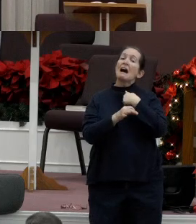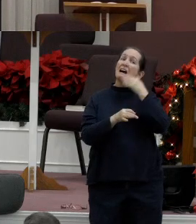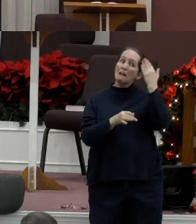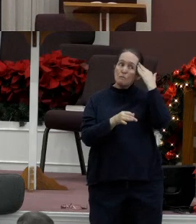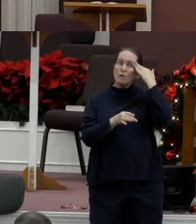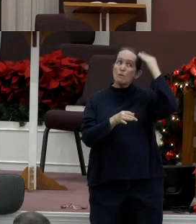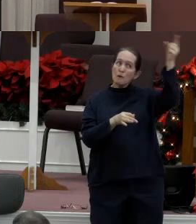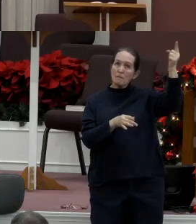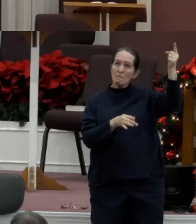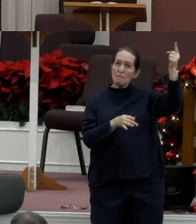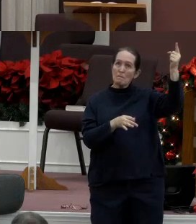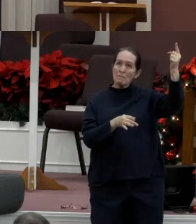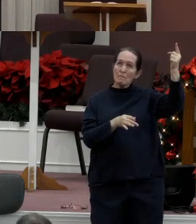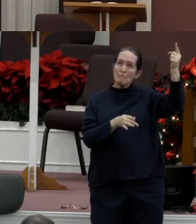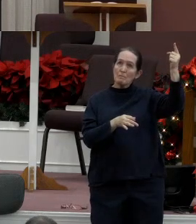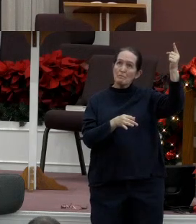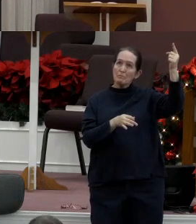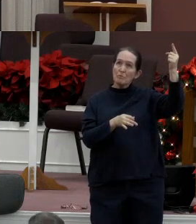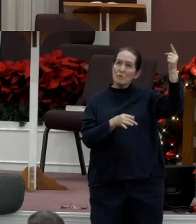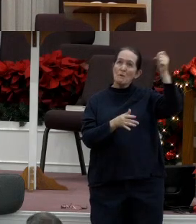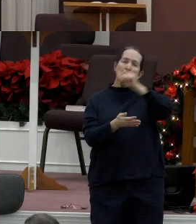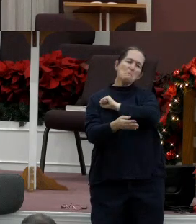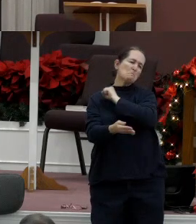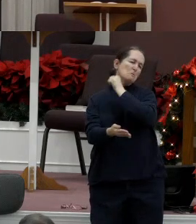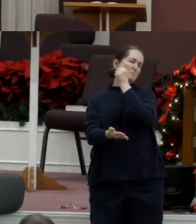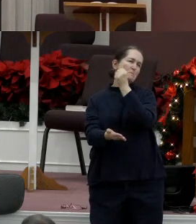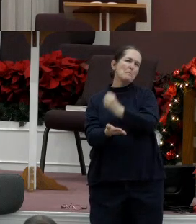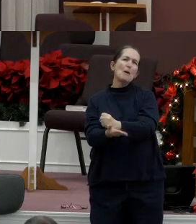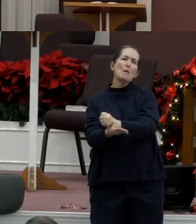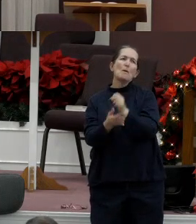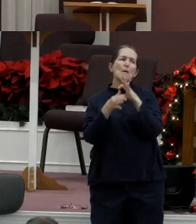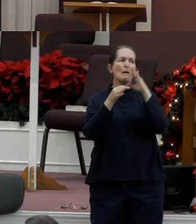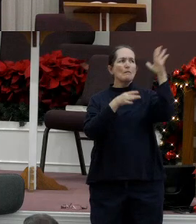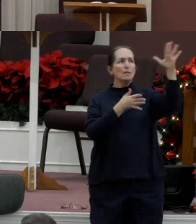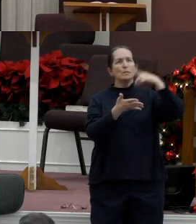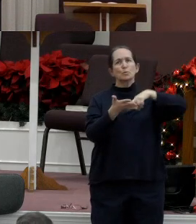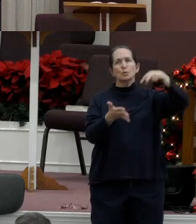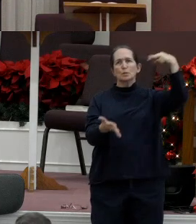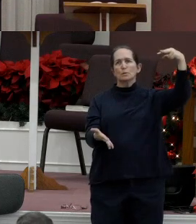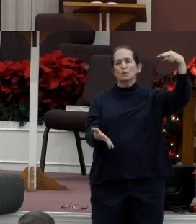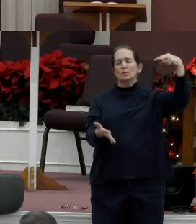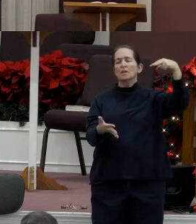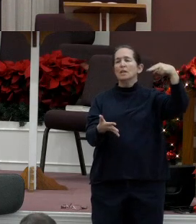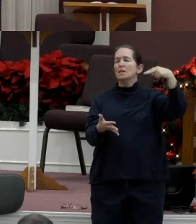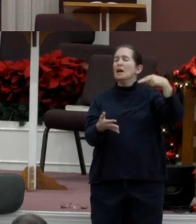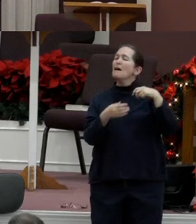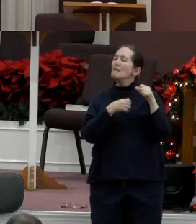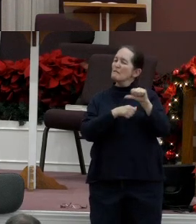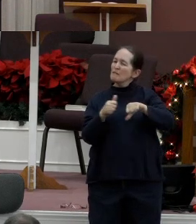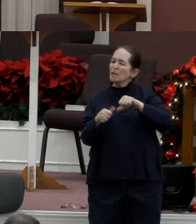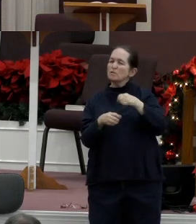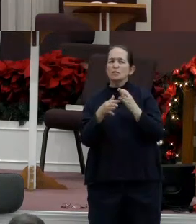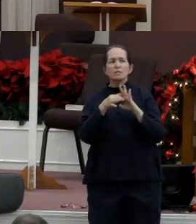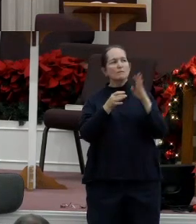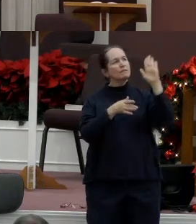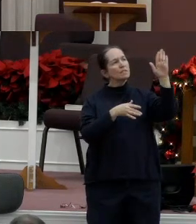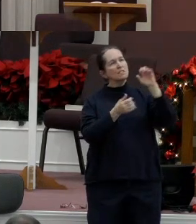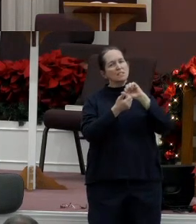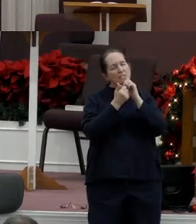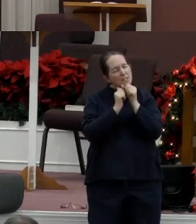him and the power of his resurrection and the fellowship of his